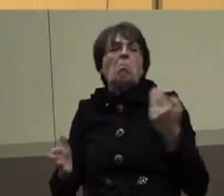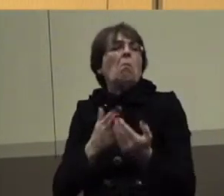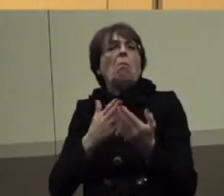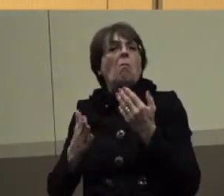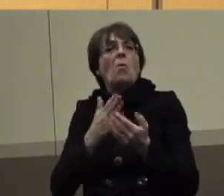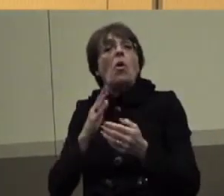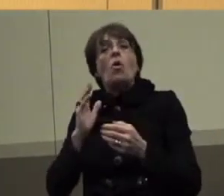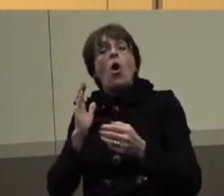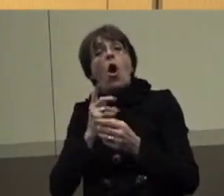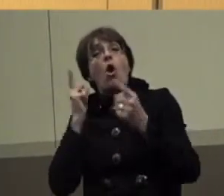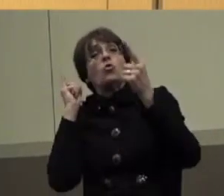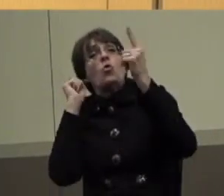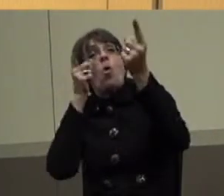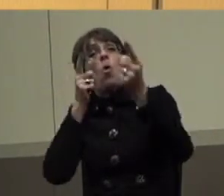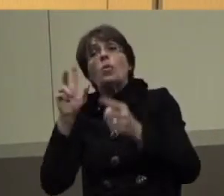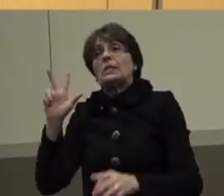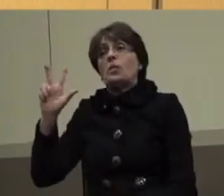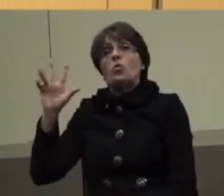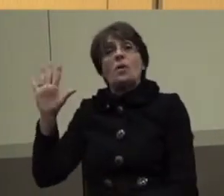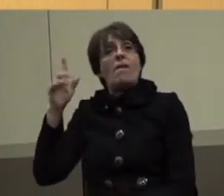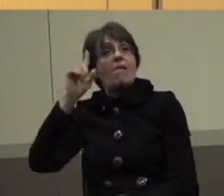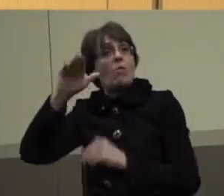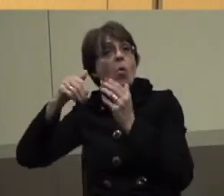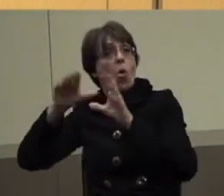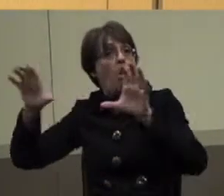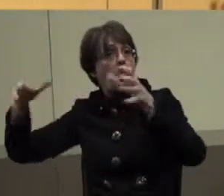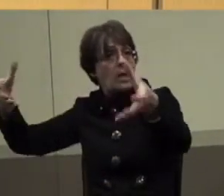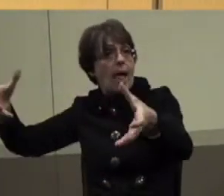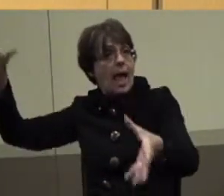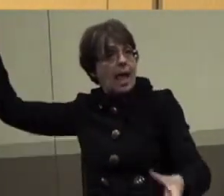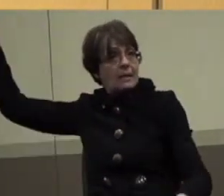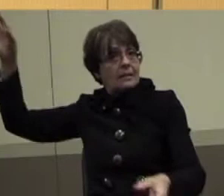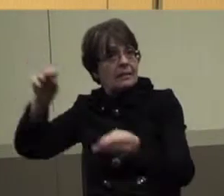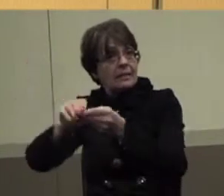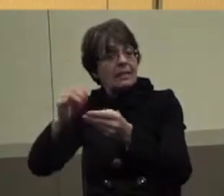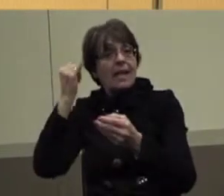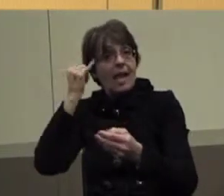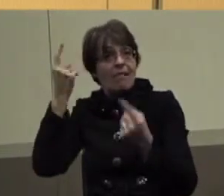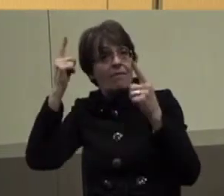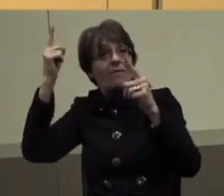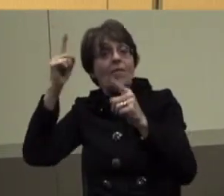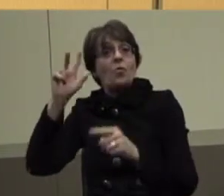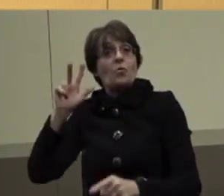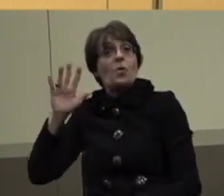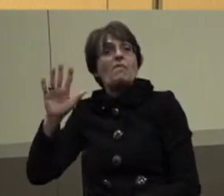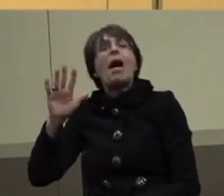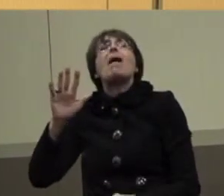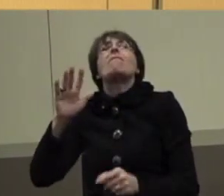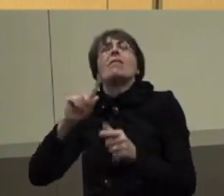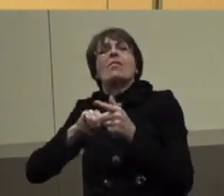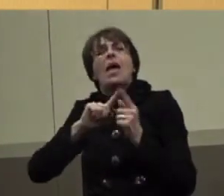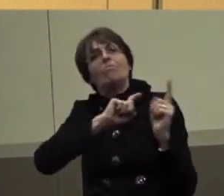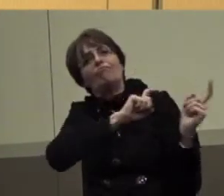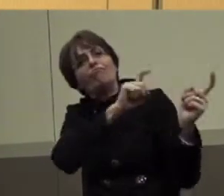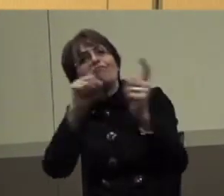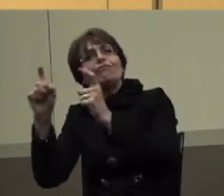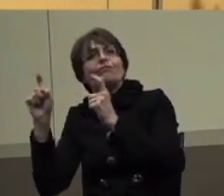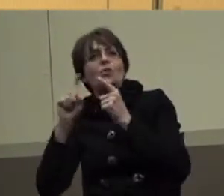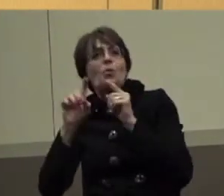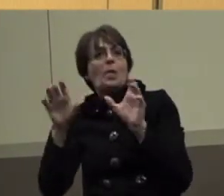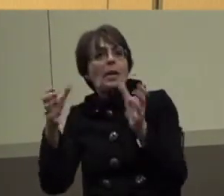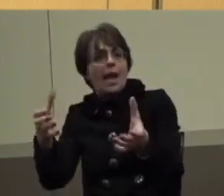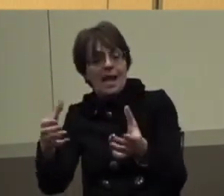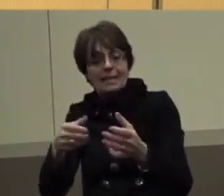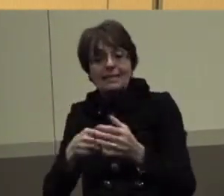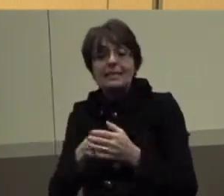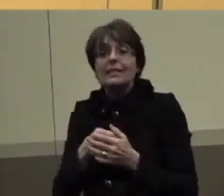for 35 for the whole class. And if we got to 35, then the whole class got a class reward. And what that does is it